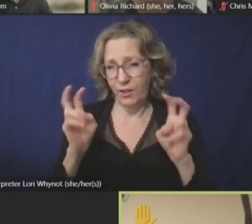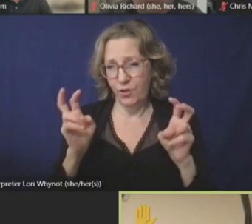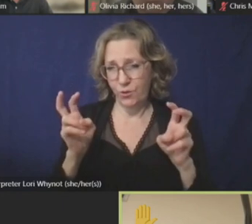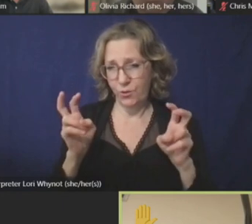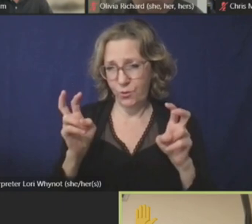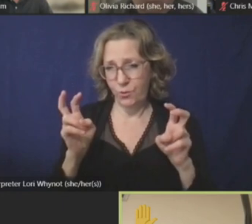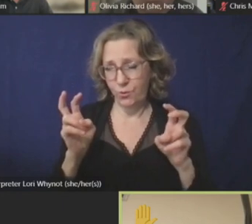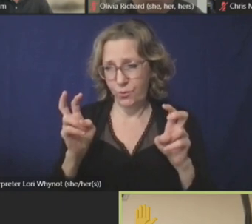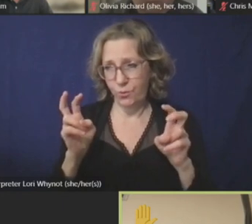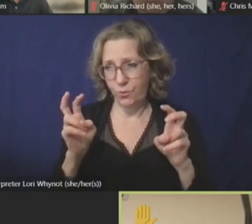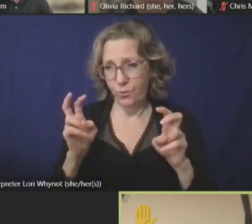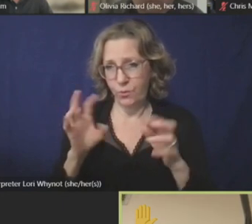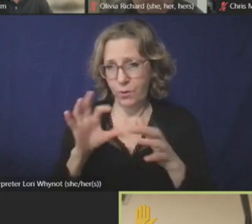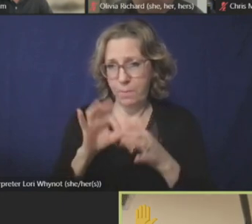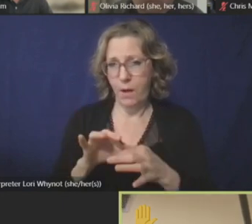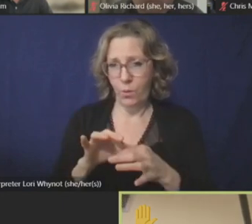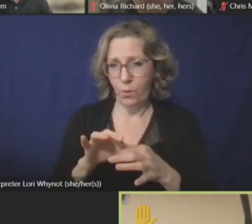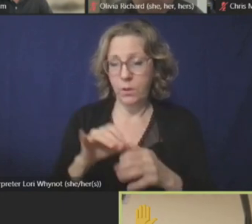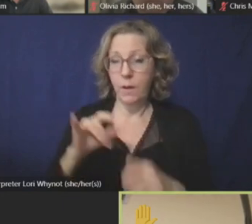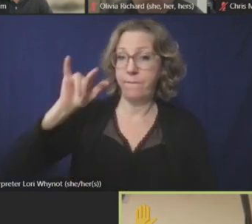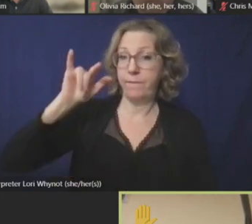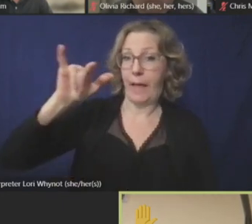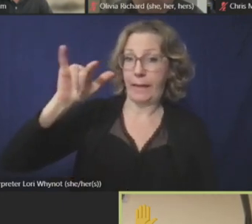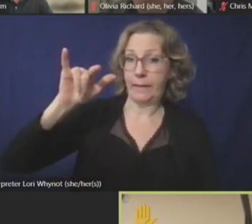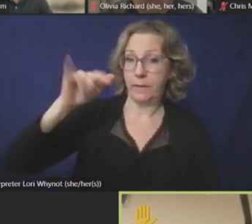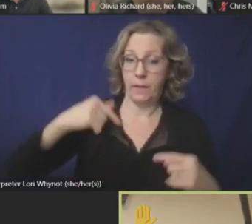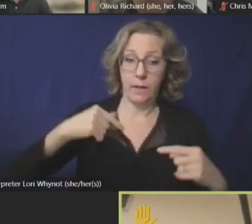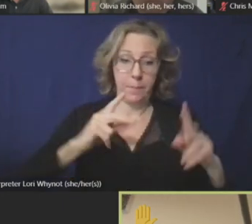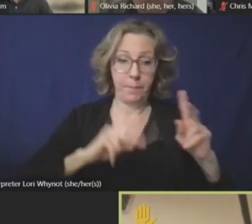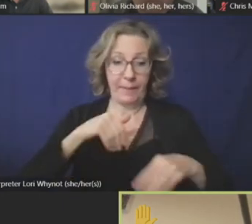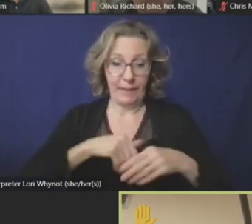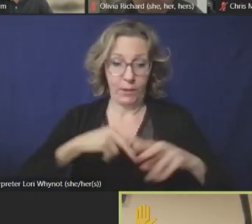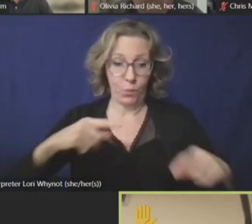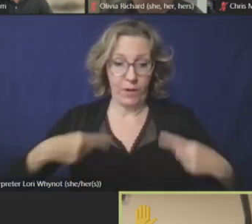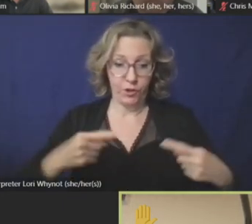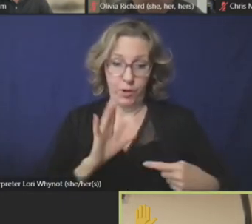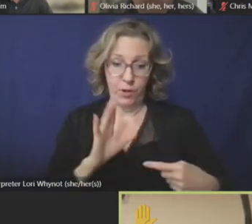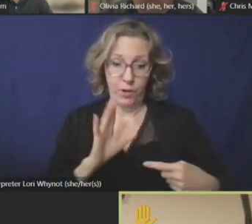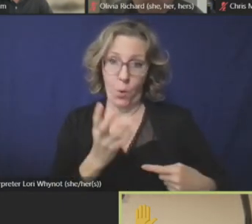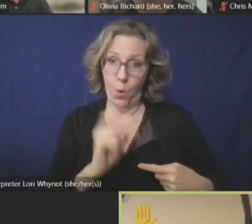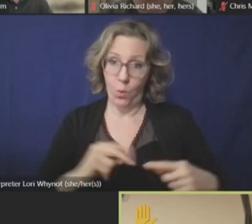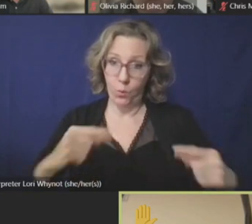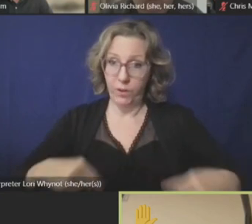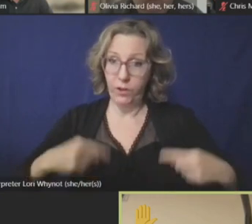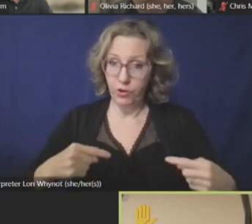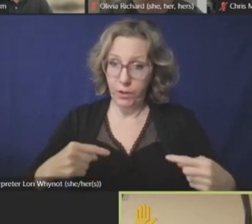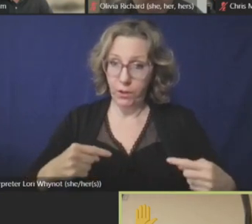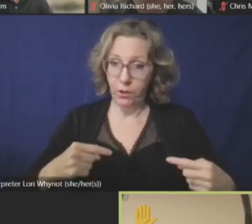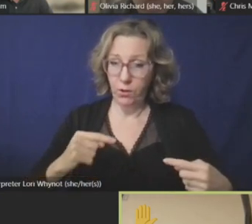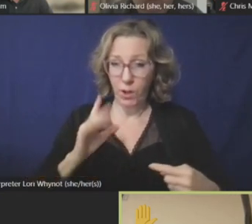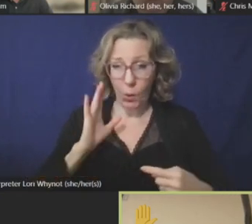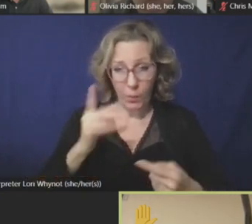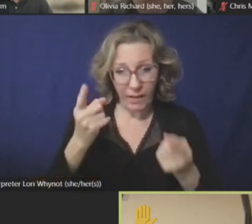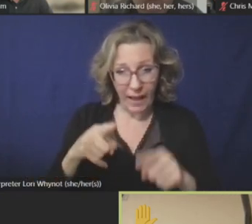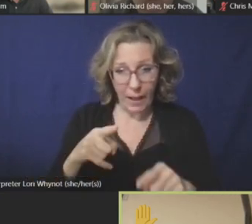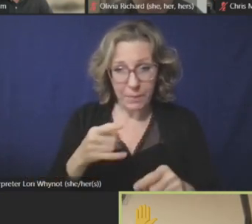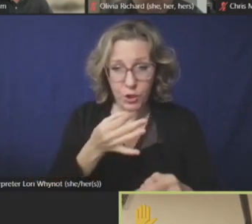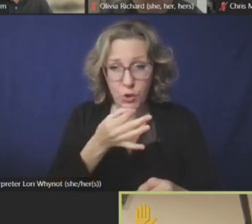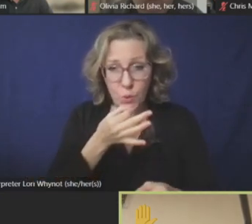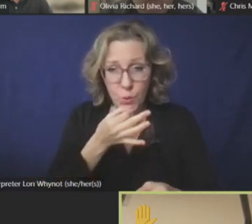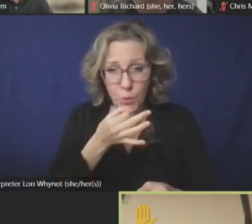their wheelchair on a flight, is that something that's years away, or what kind of, is there